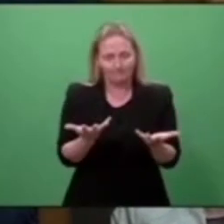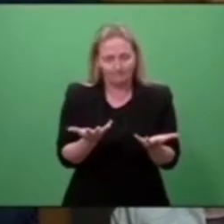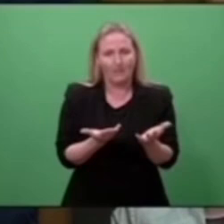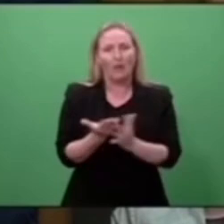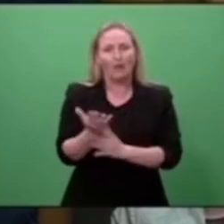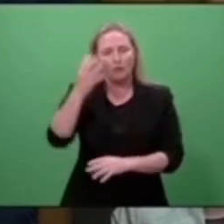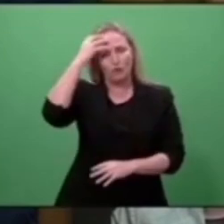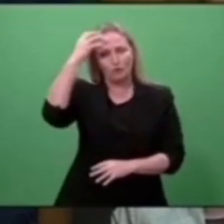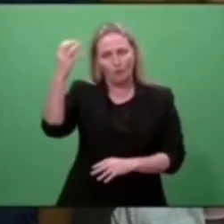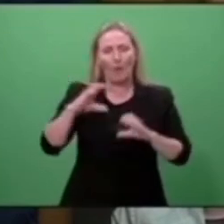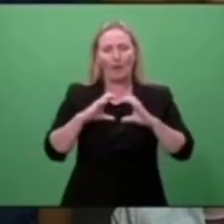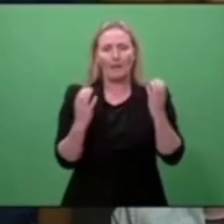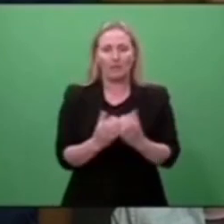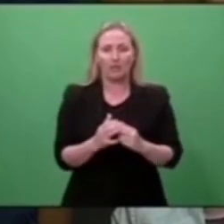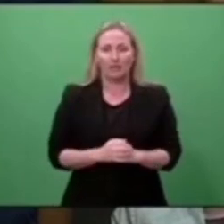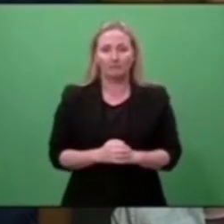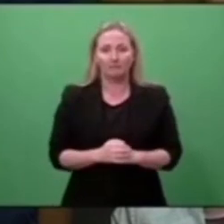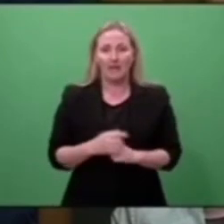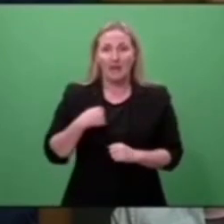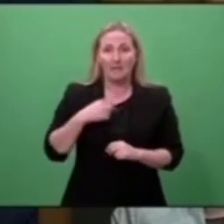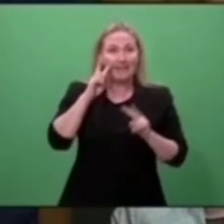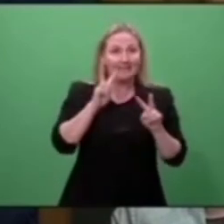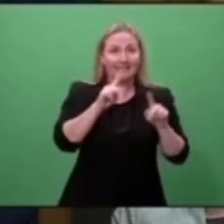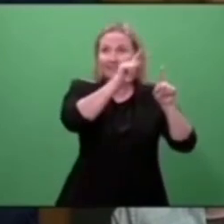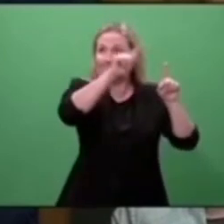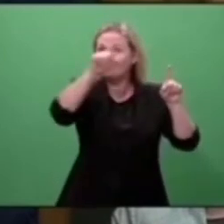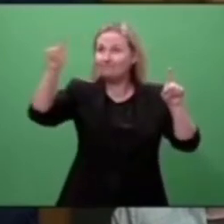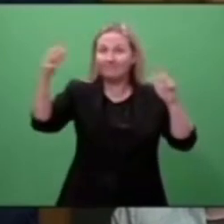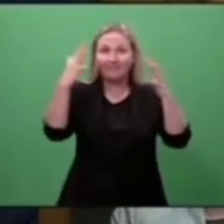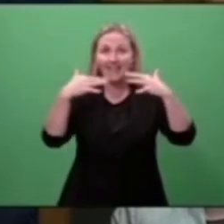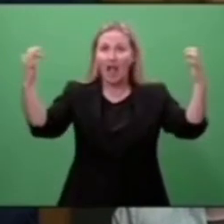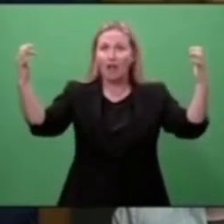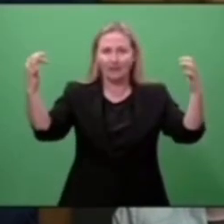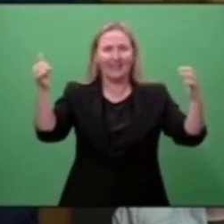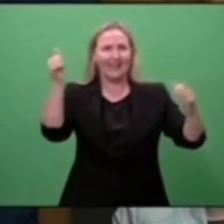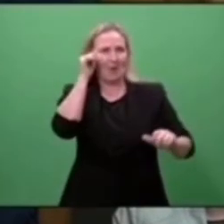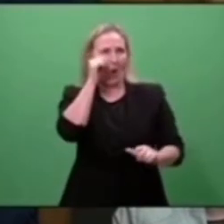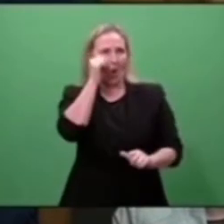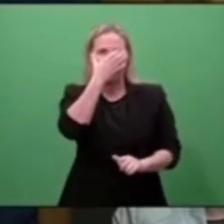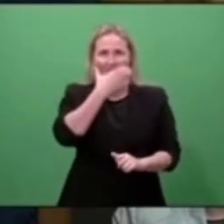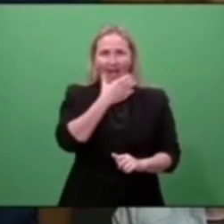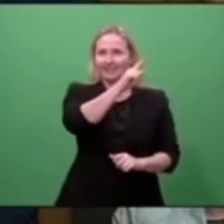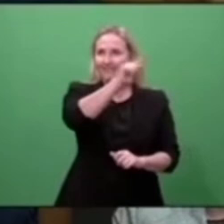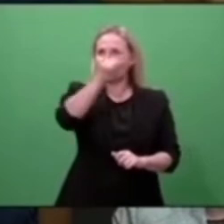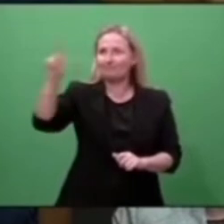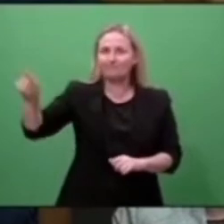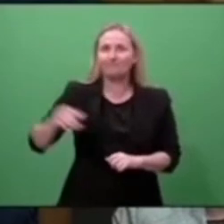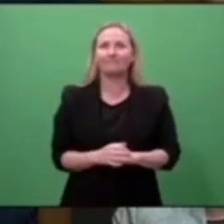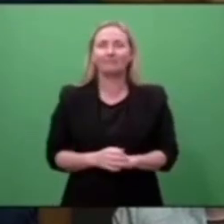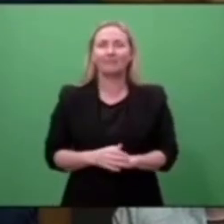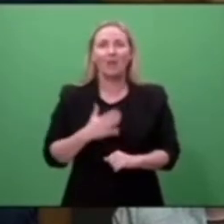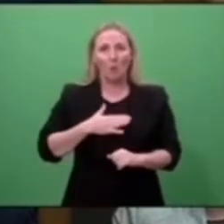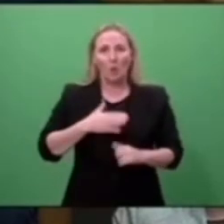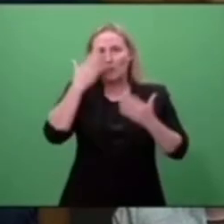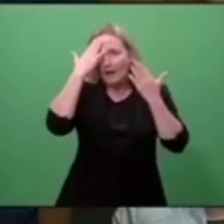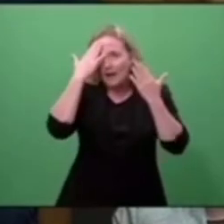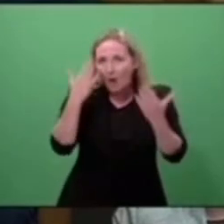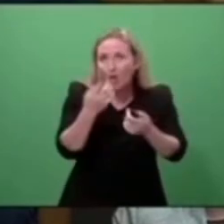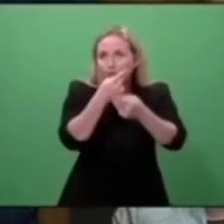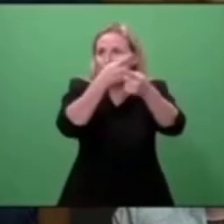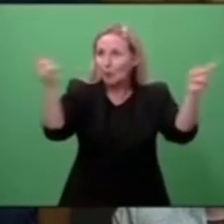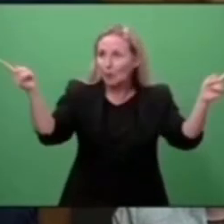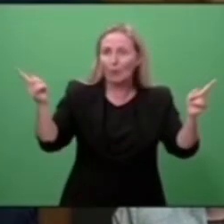gallery, Mr. Speaker, I see many familiar faces. I want to acknowledge you, the survivors, for your strength,